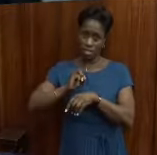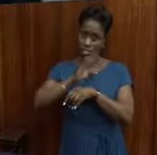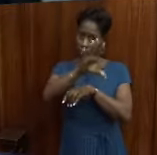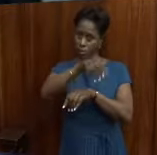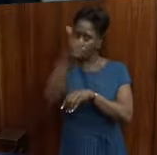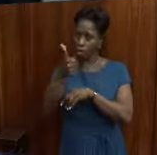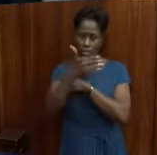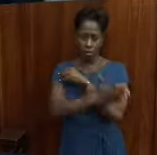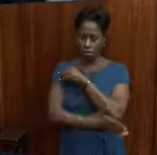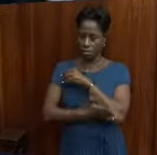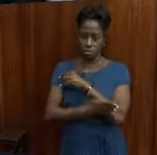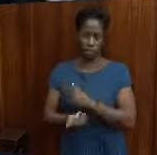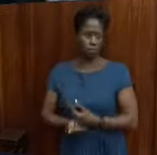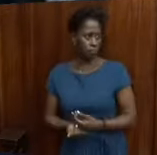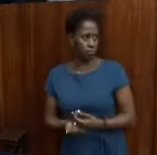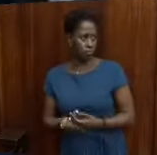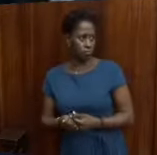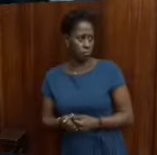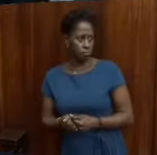million. Due to the